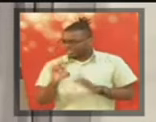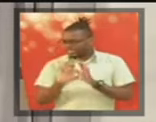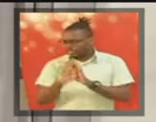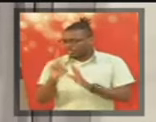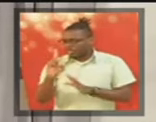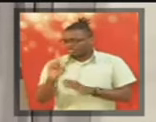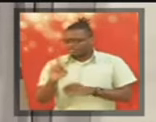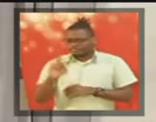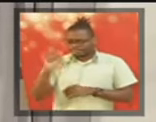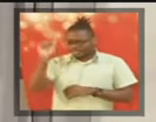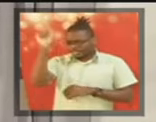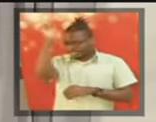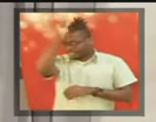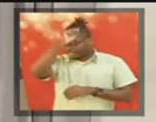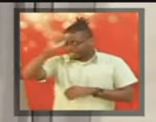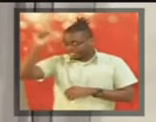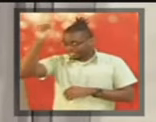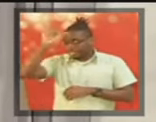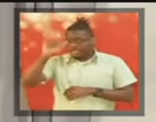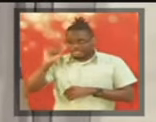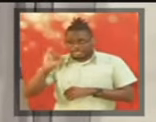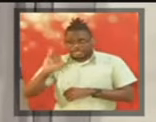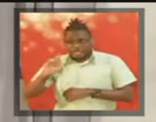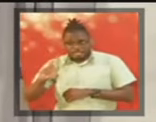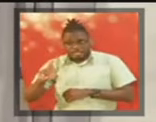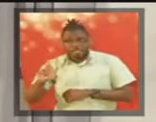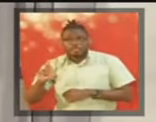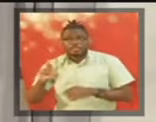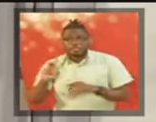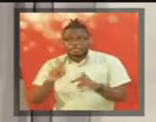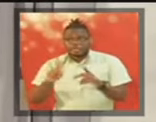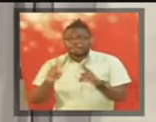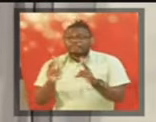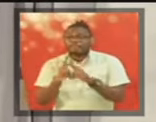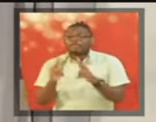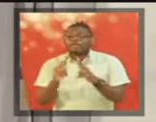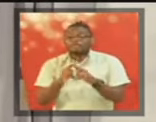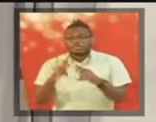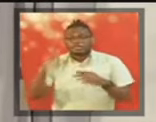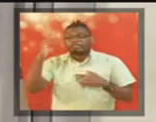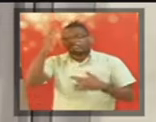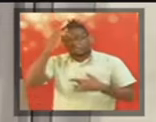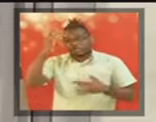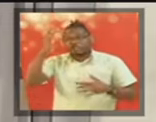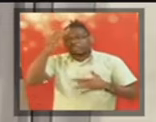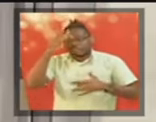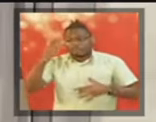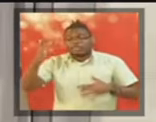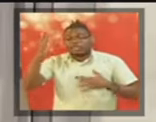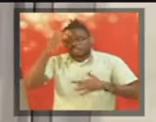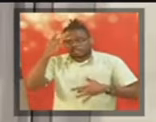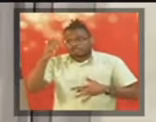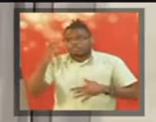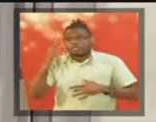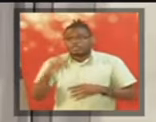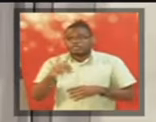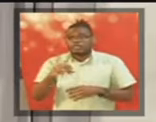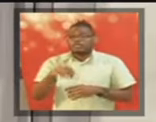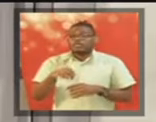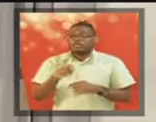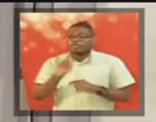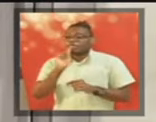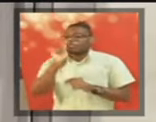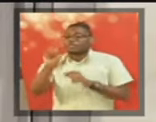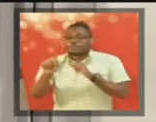technique that is used when patients are severely ill. During those, there's aerosolization of the virus in that particular procedure.